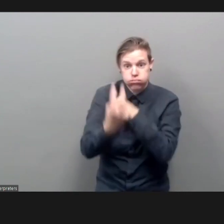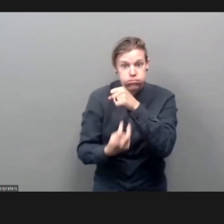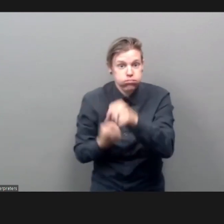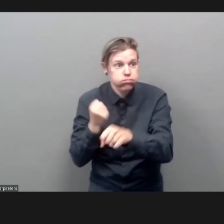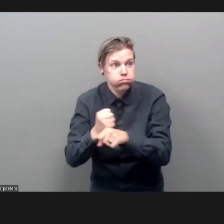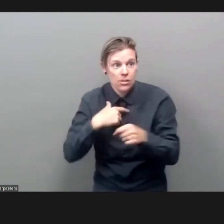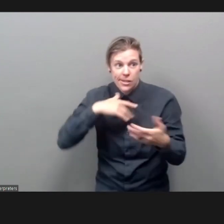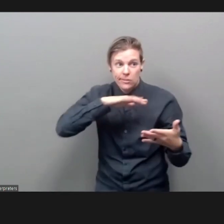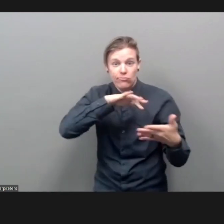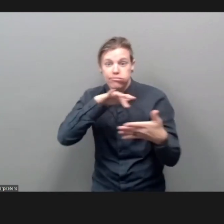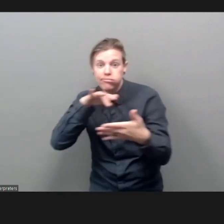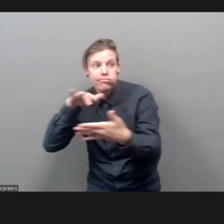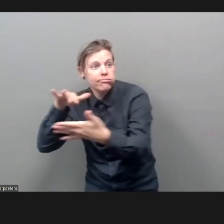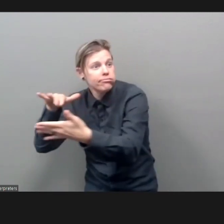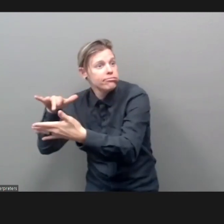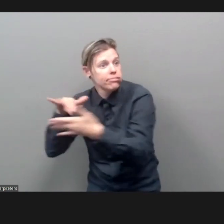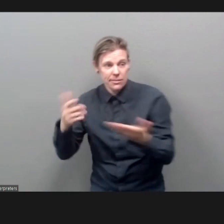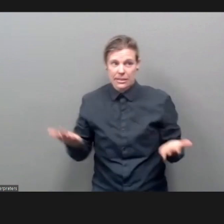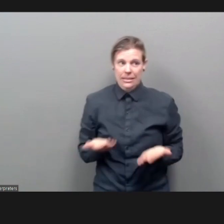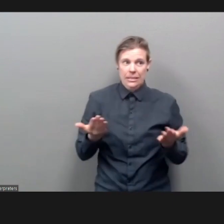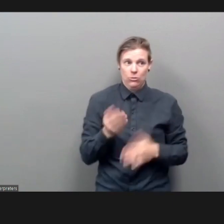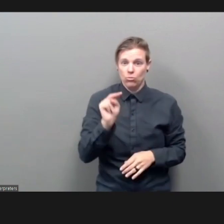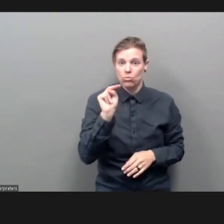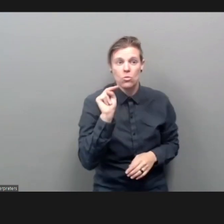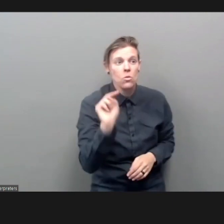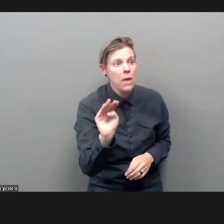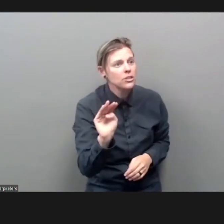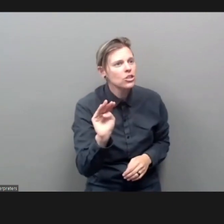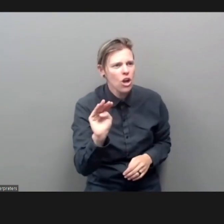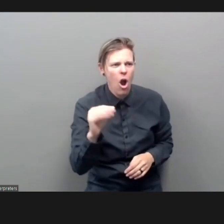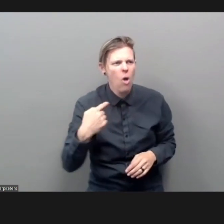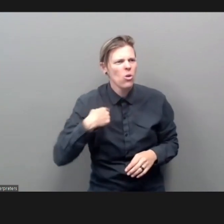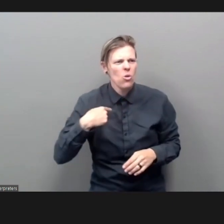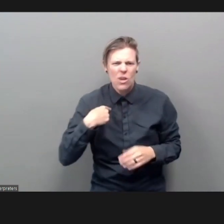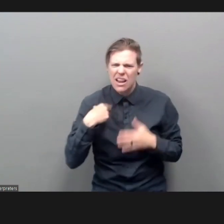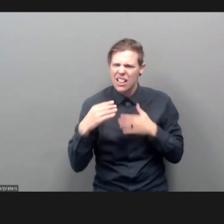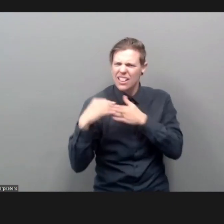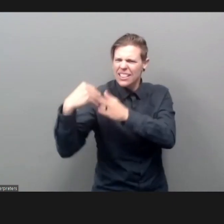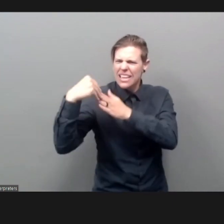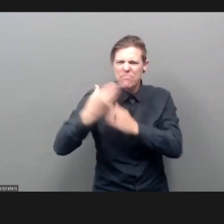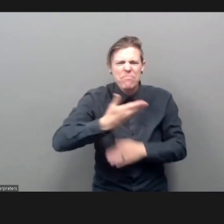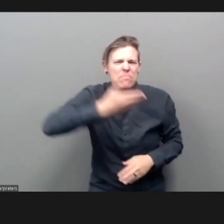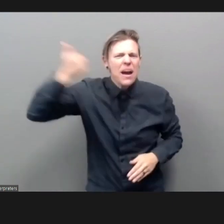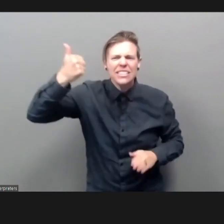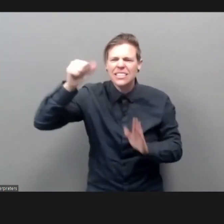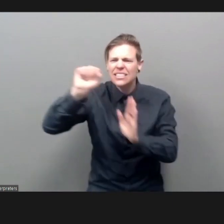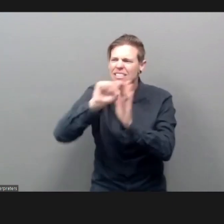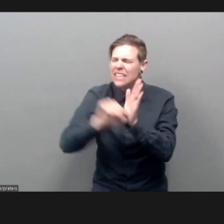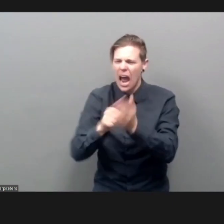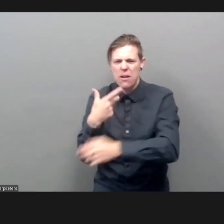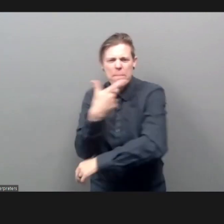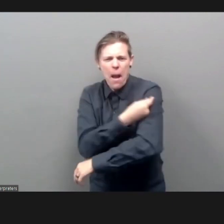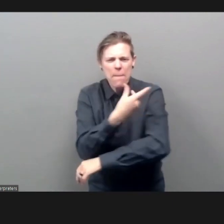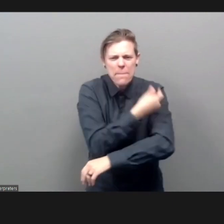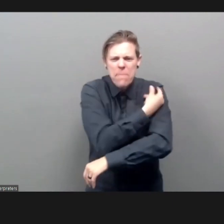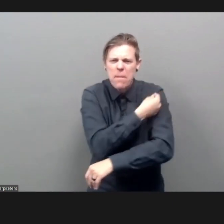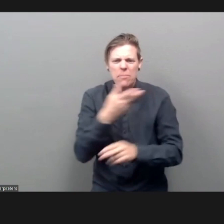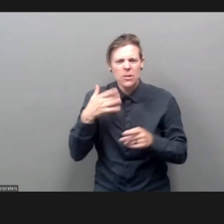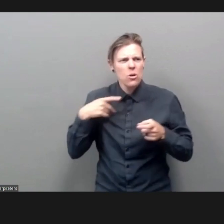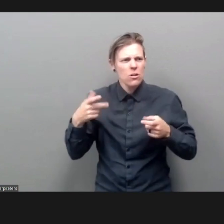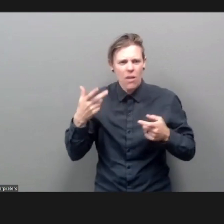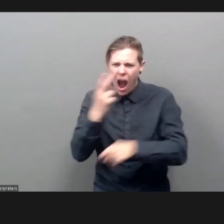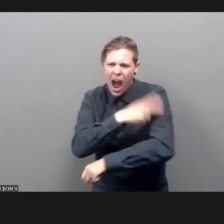vaccines into the arms of New Mexicans. All those eligible groups, starting with hospital workers, early in the pandemic